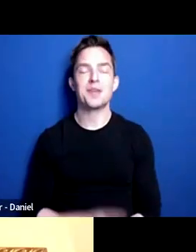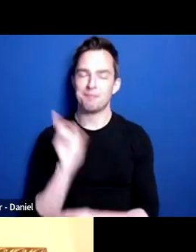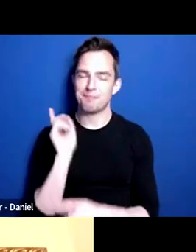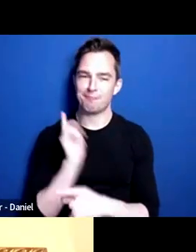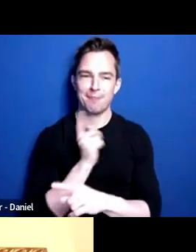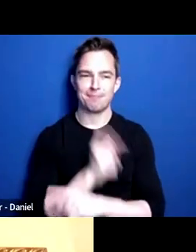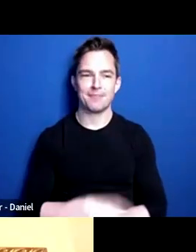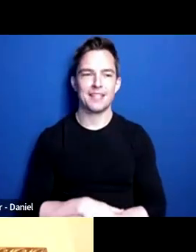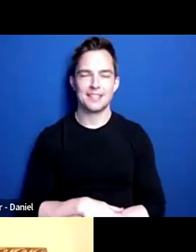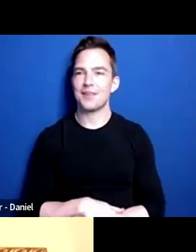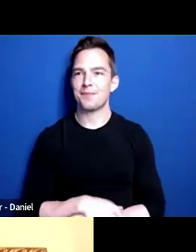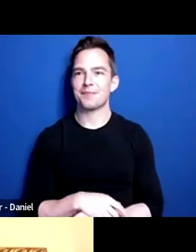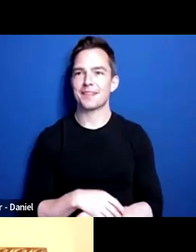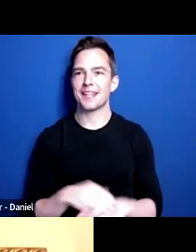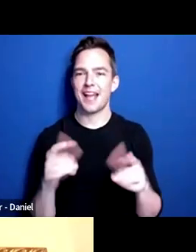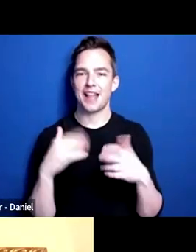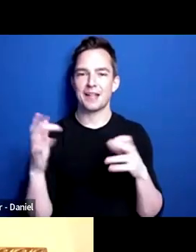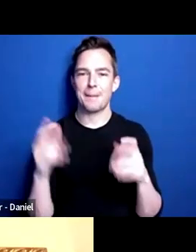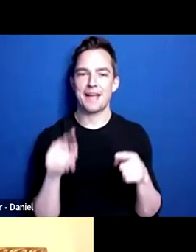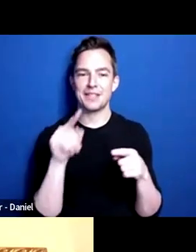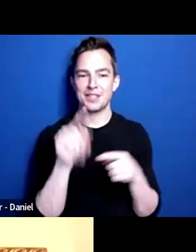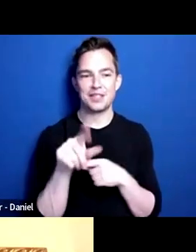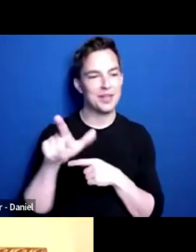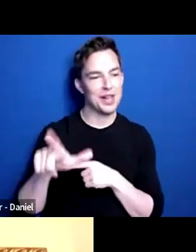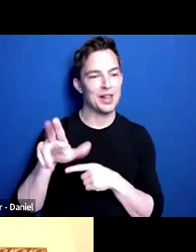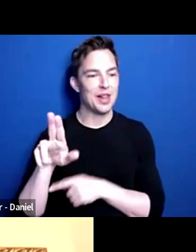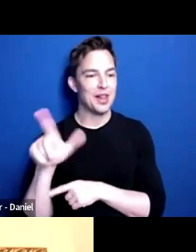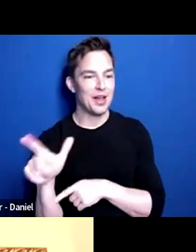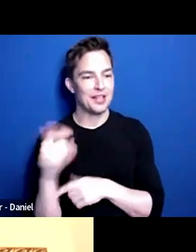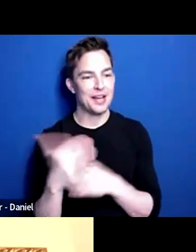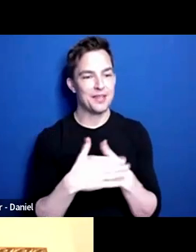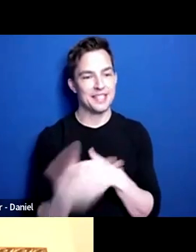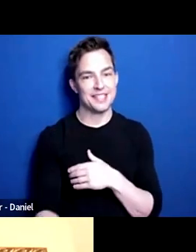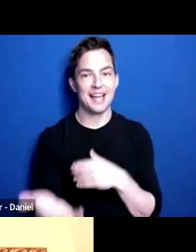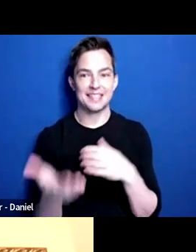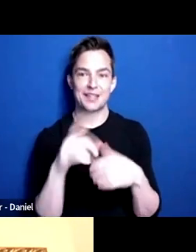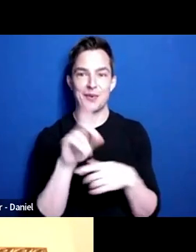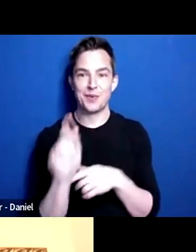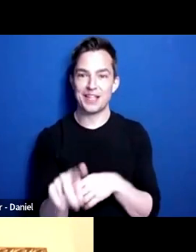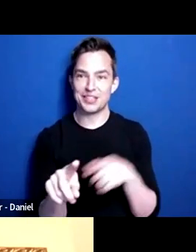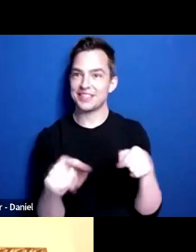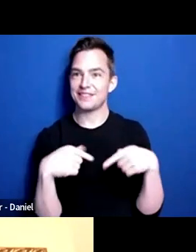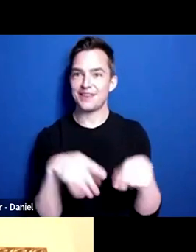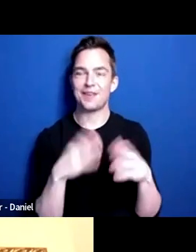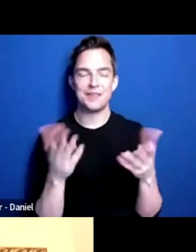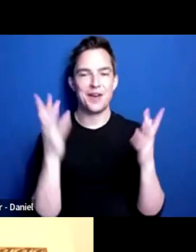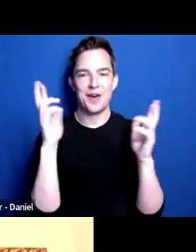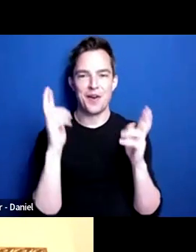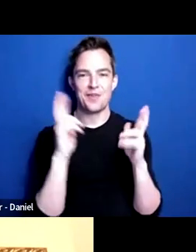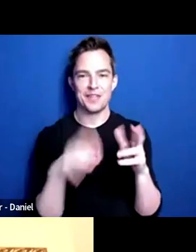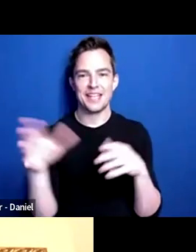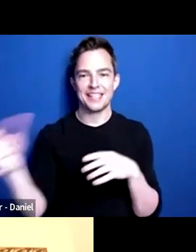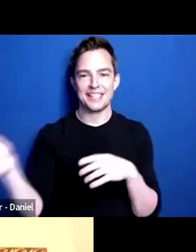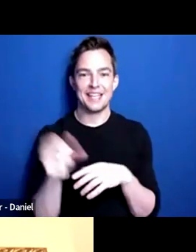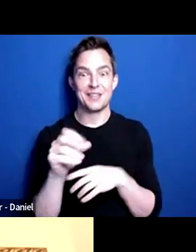So Lil, I'm going to come back to you with the next question as we hopefully get Doris